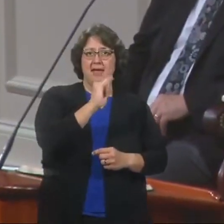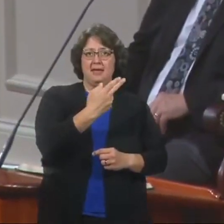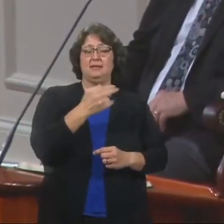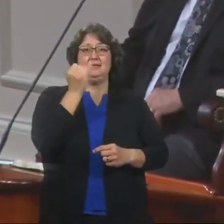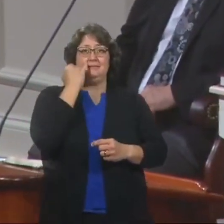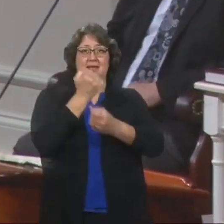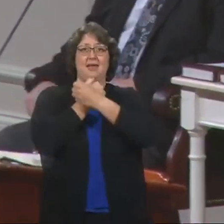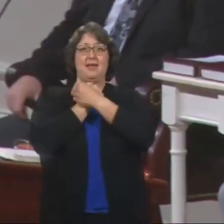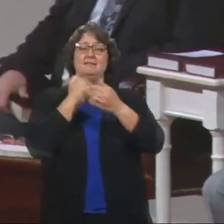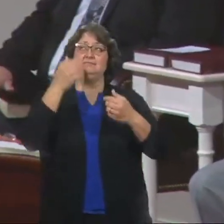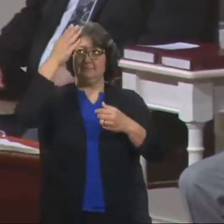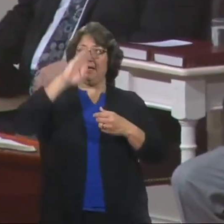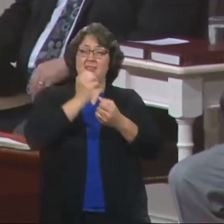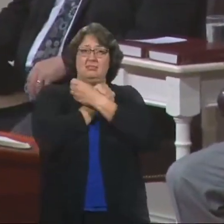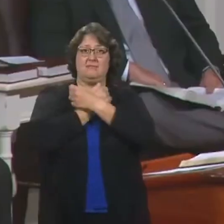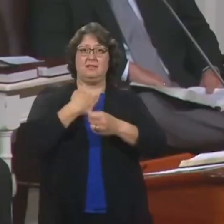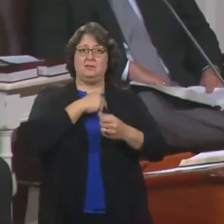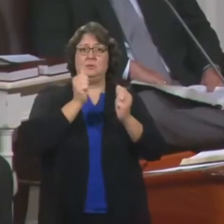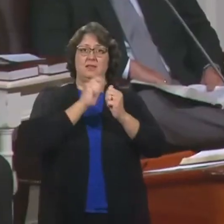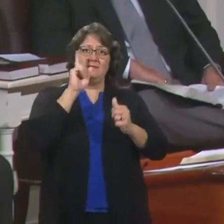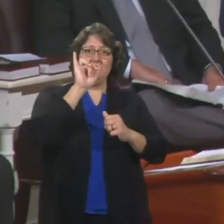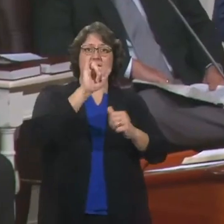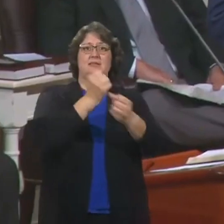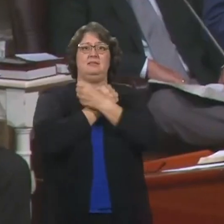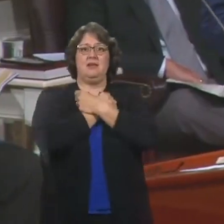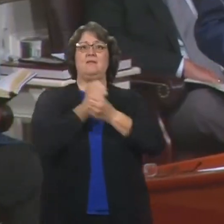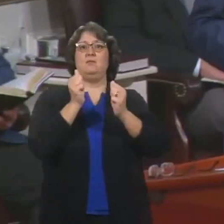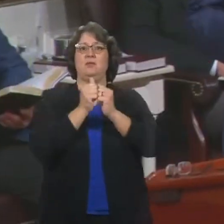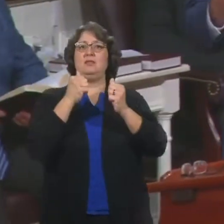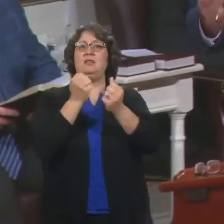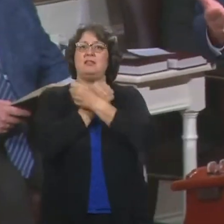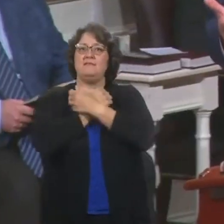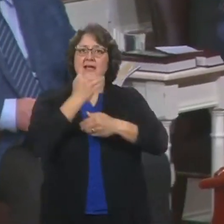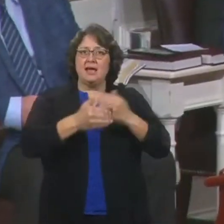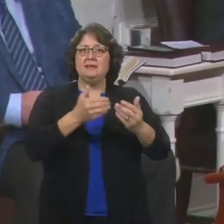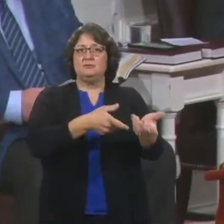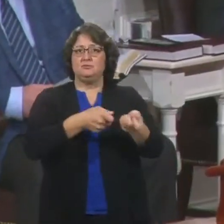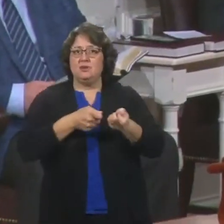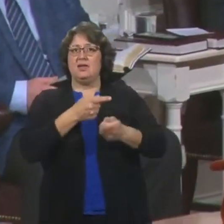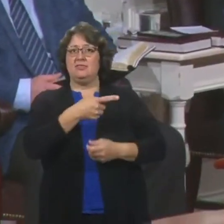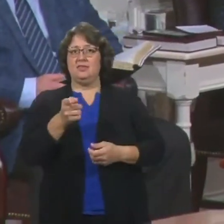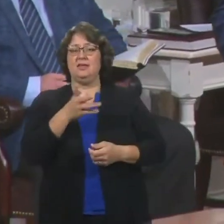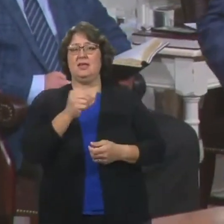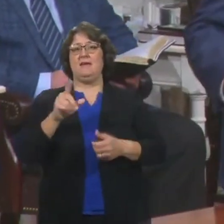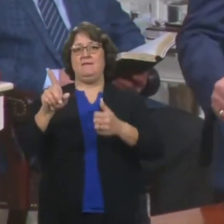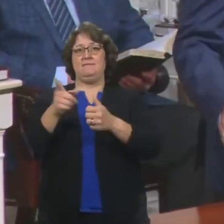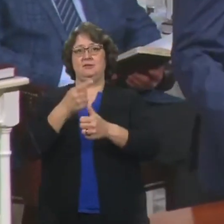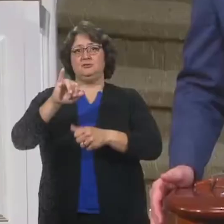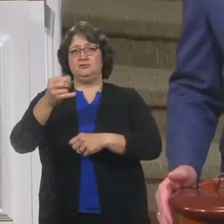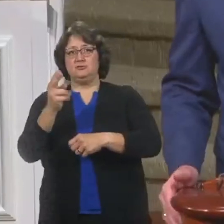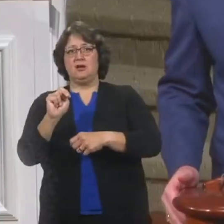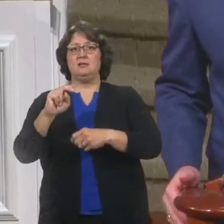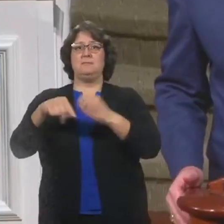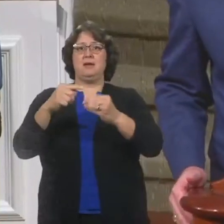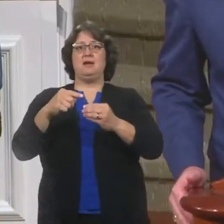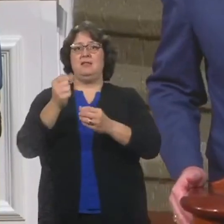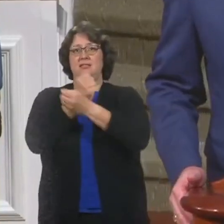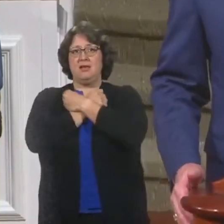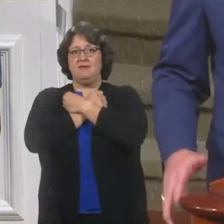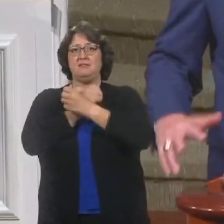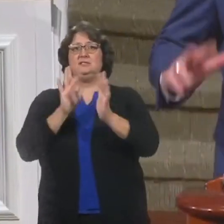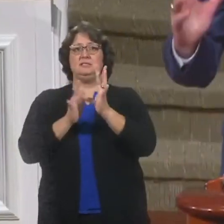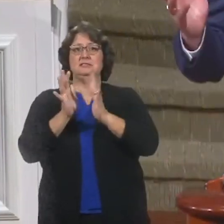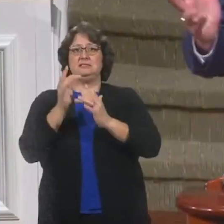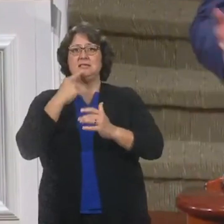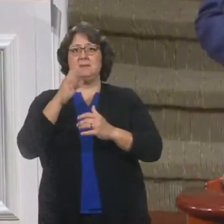thee with an everlasting love, with loving kindness have I drawn thee. The book of 1 John is about love. Jesus said,